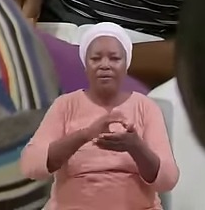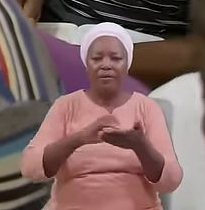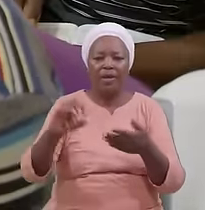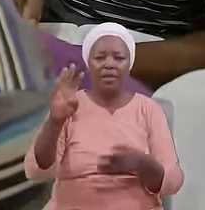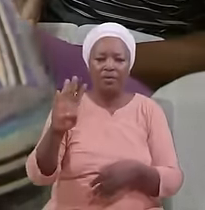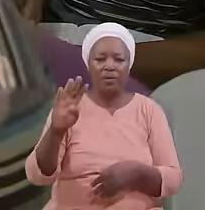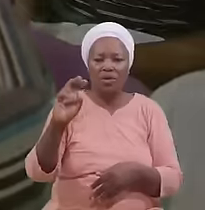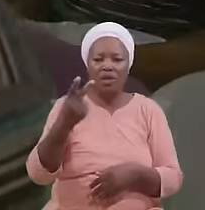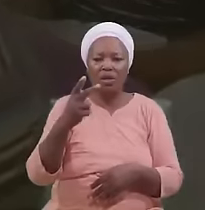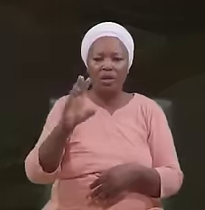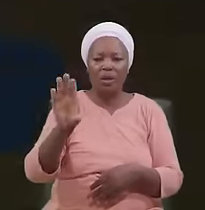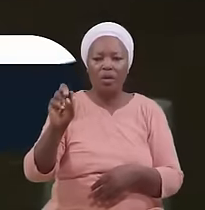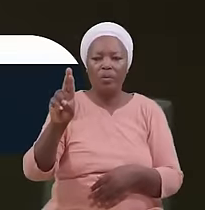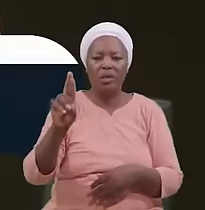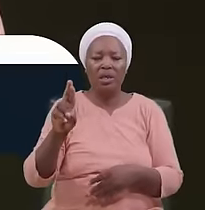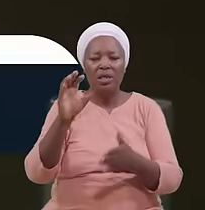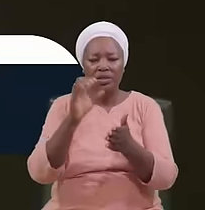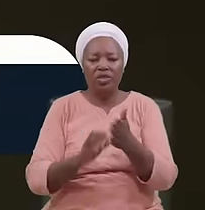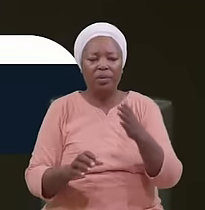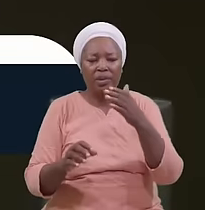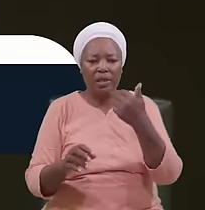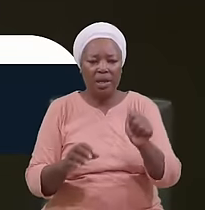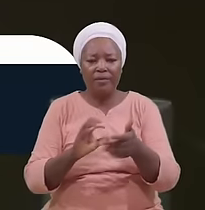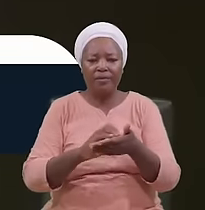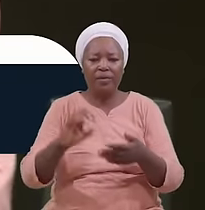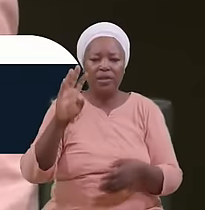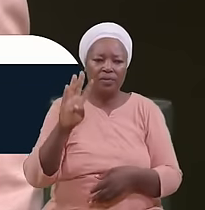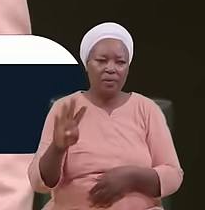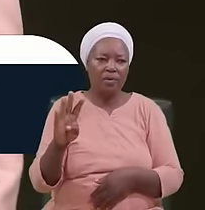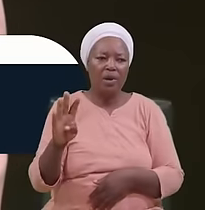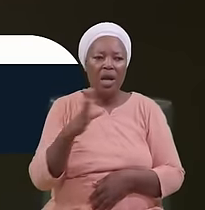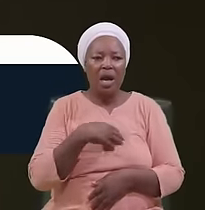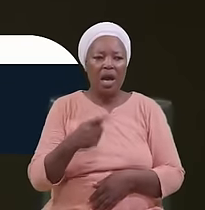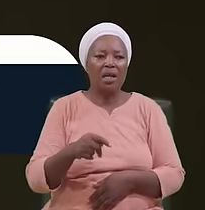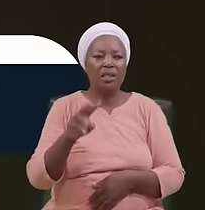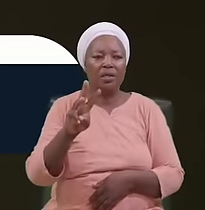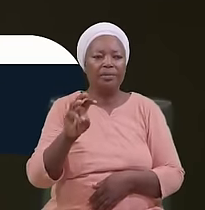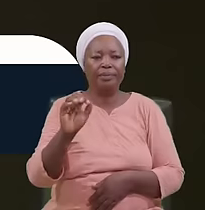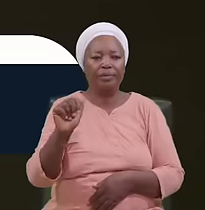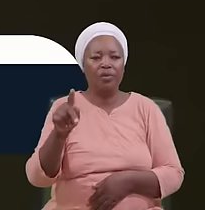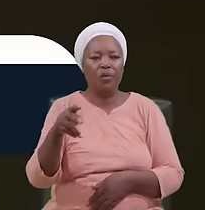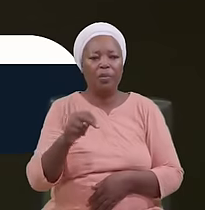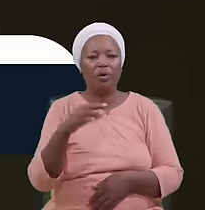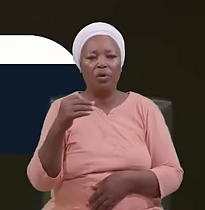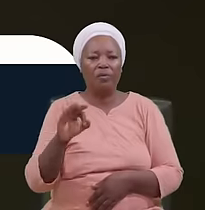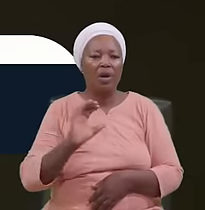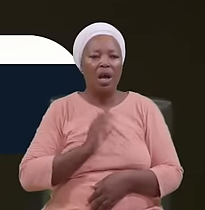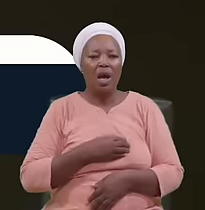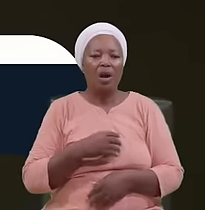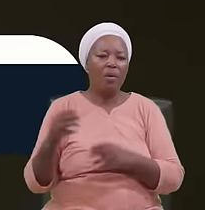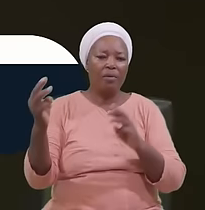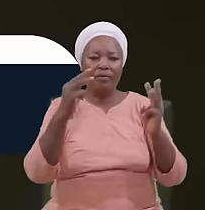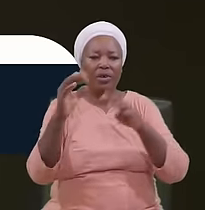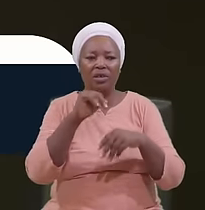4. 2 Corinthians chapter 10, verse 4. The weapons of our warfare are not carnal, but